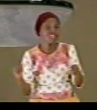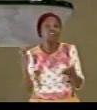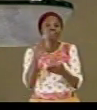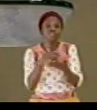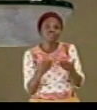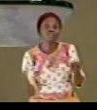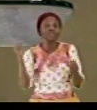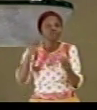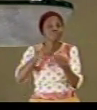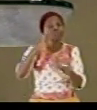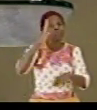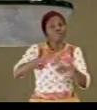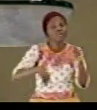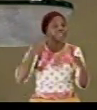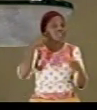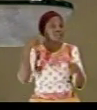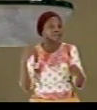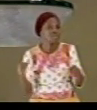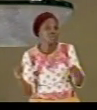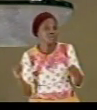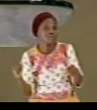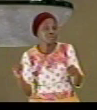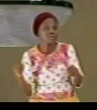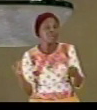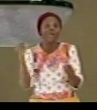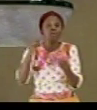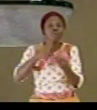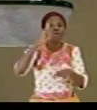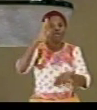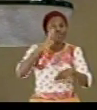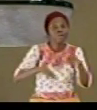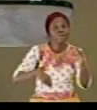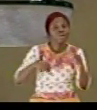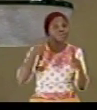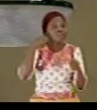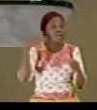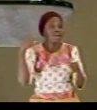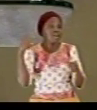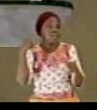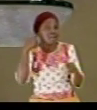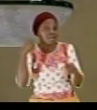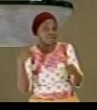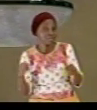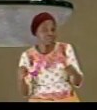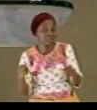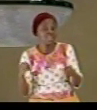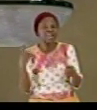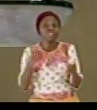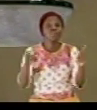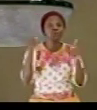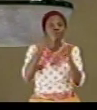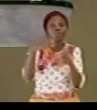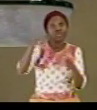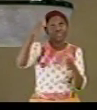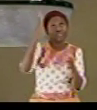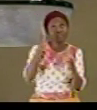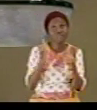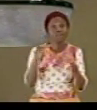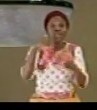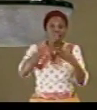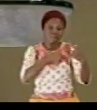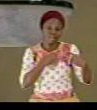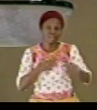yeah. More than gold. Oh, the word of God in the heart of man is something more